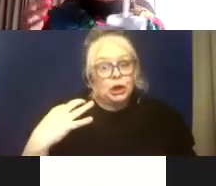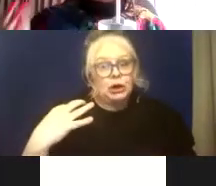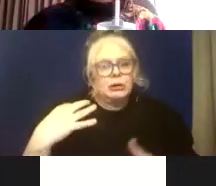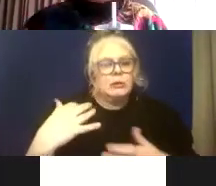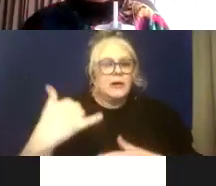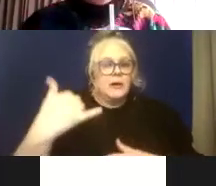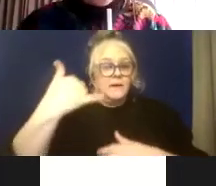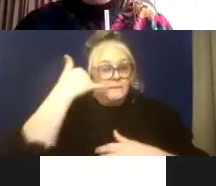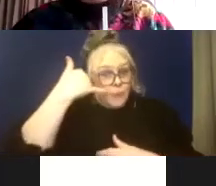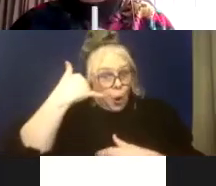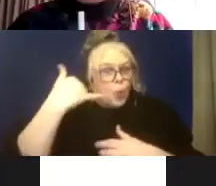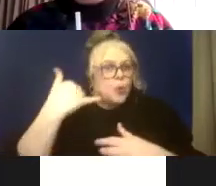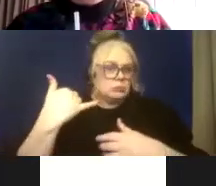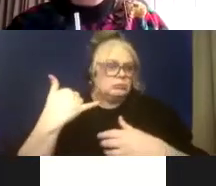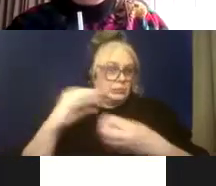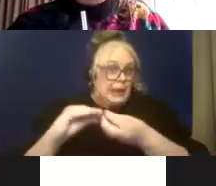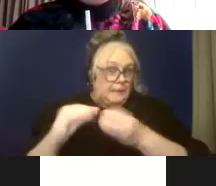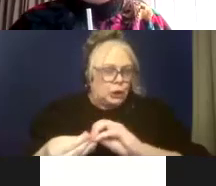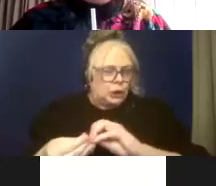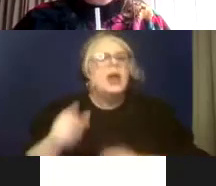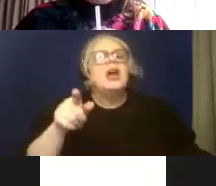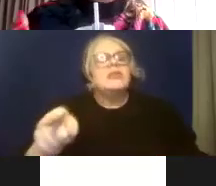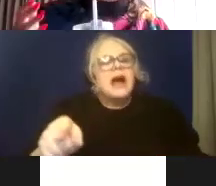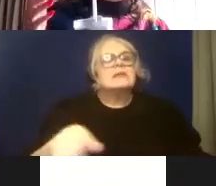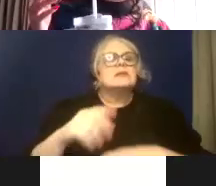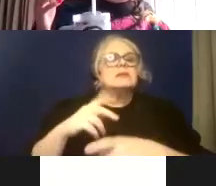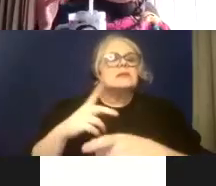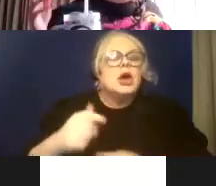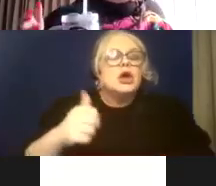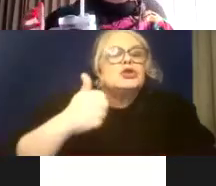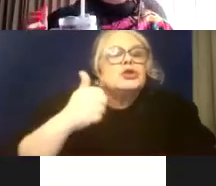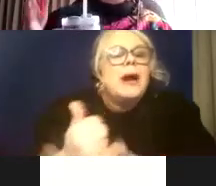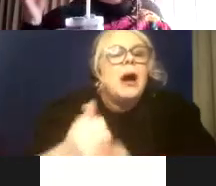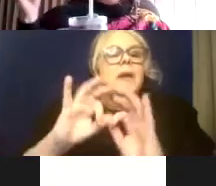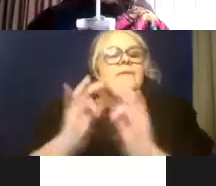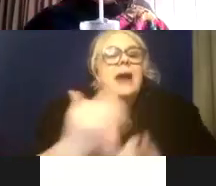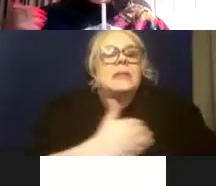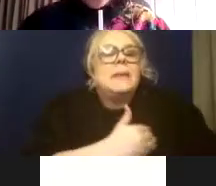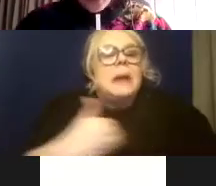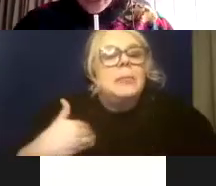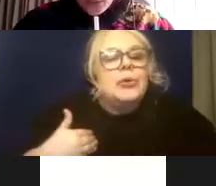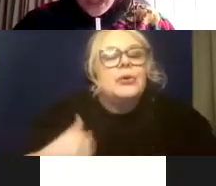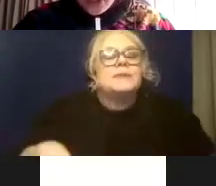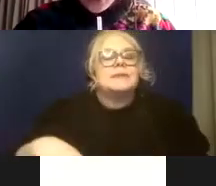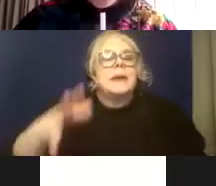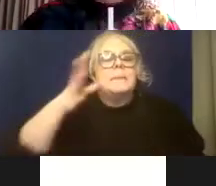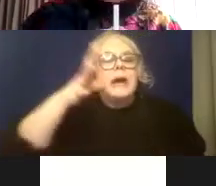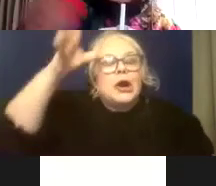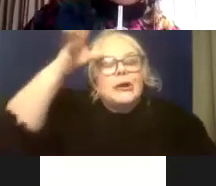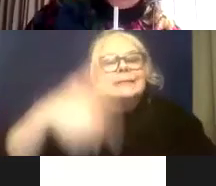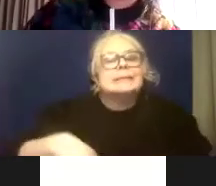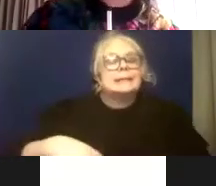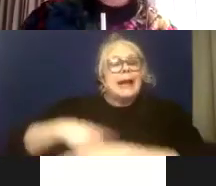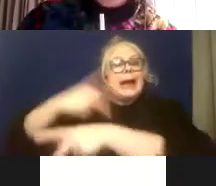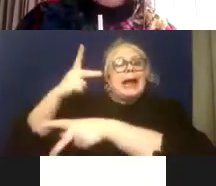to support parents, caretakers, and extended family members and adults who either were missing or exploited children,